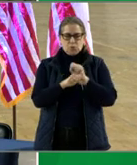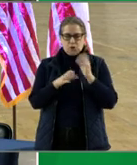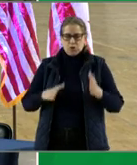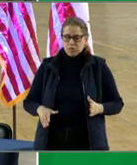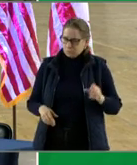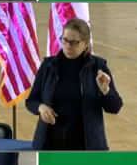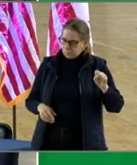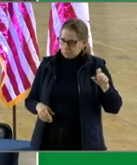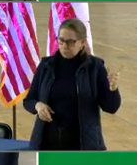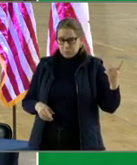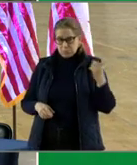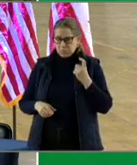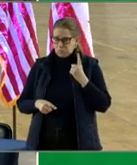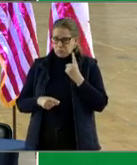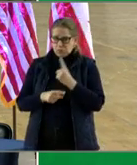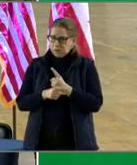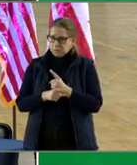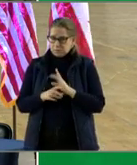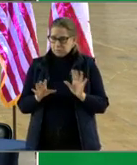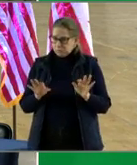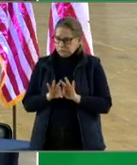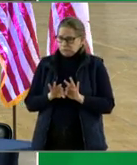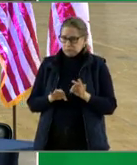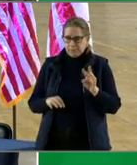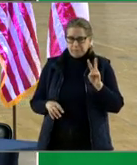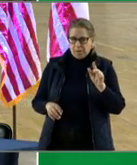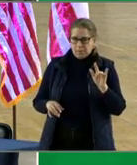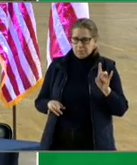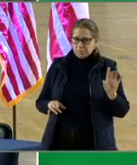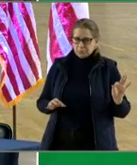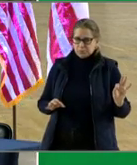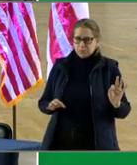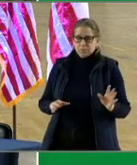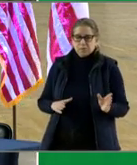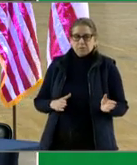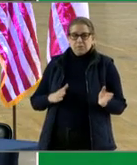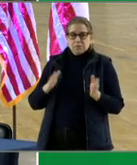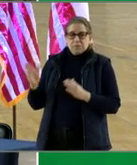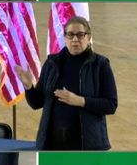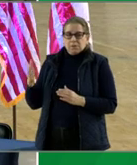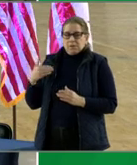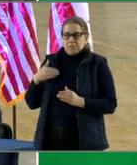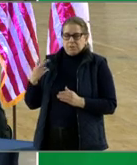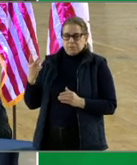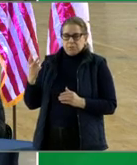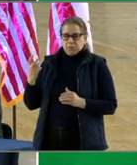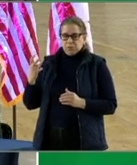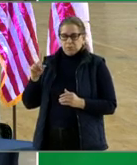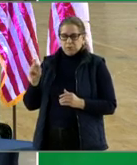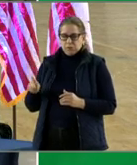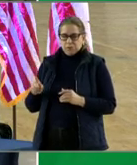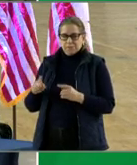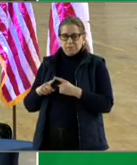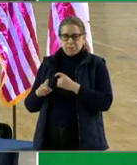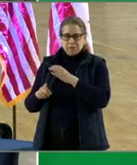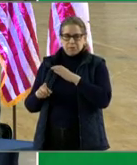you have anything else? No. I had two other council members had questions. One was from Councilmember Trayon